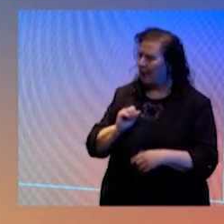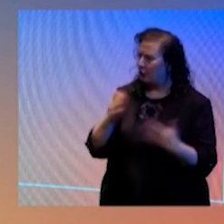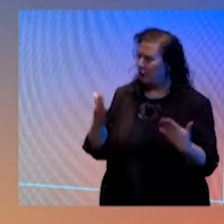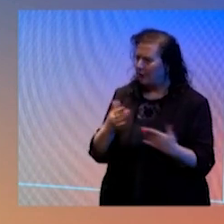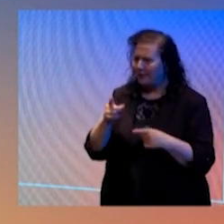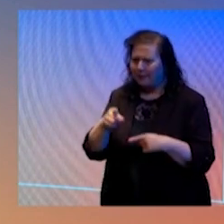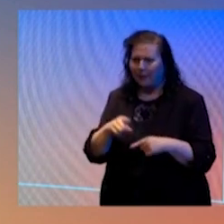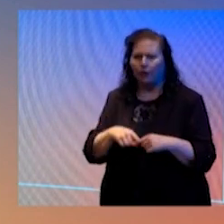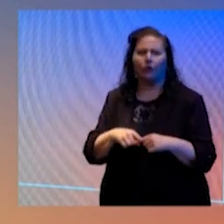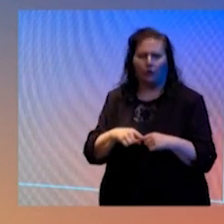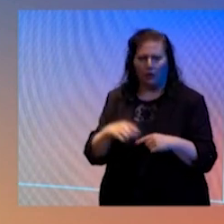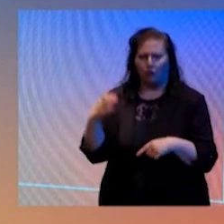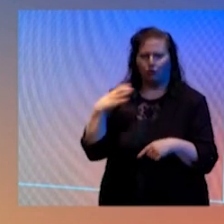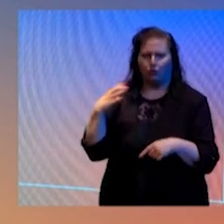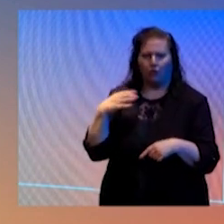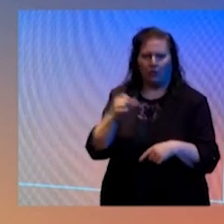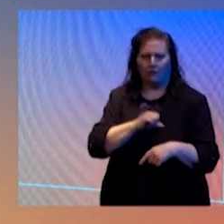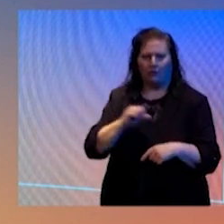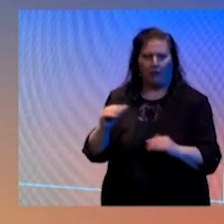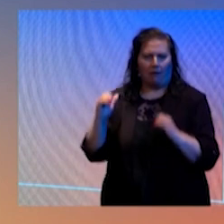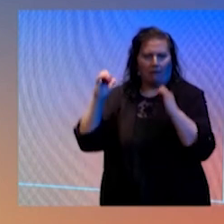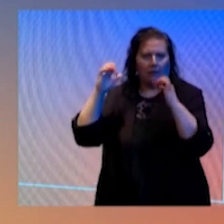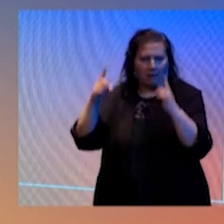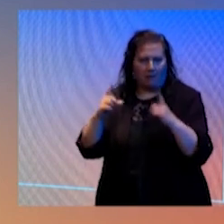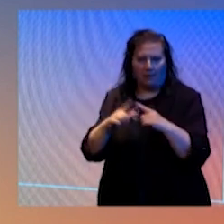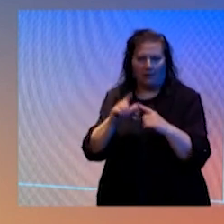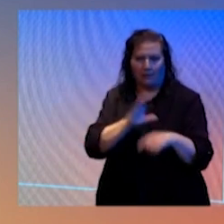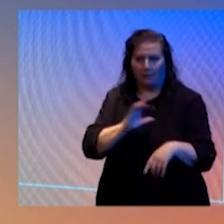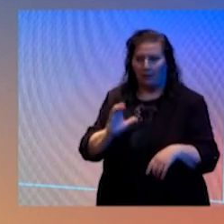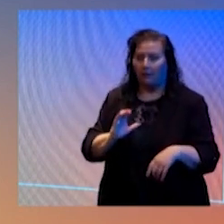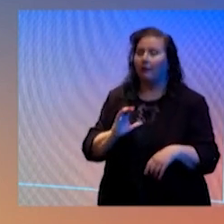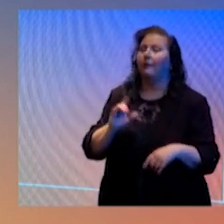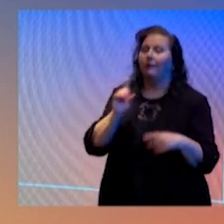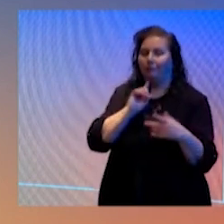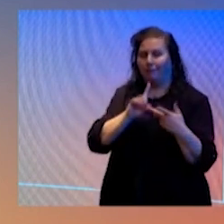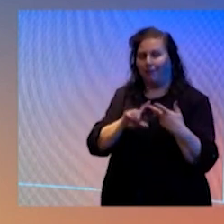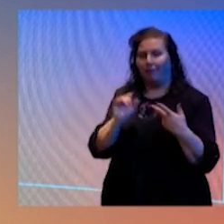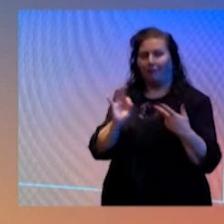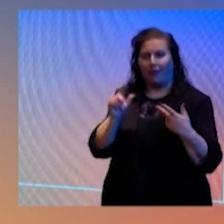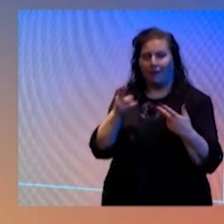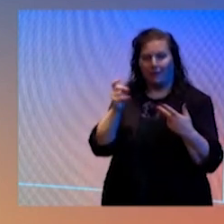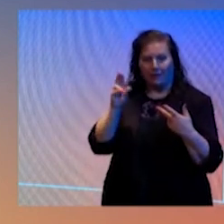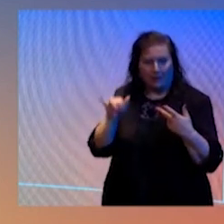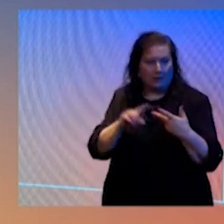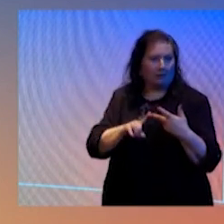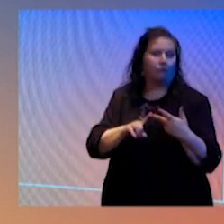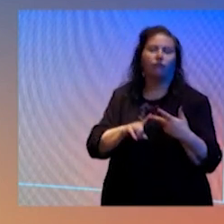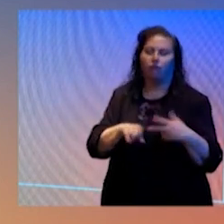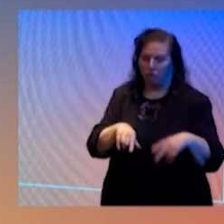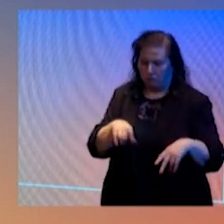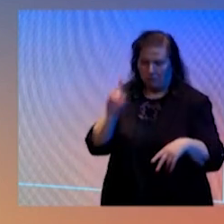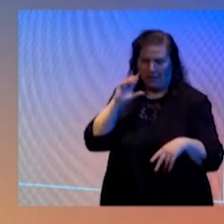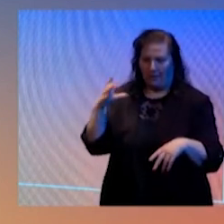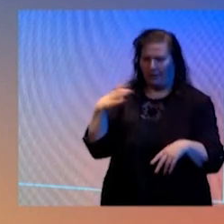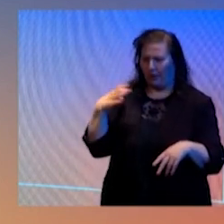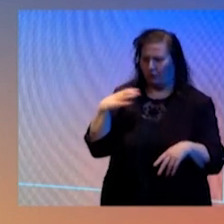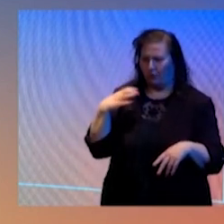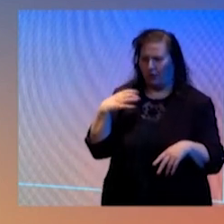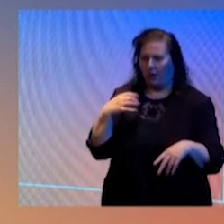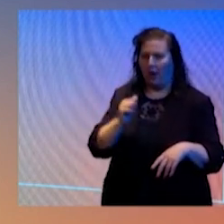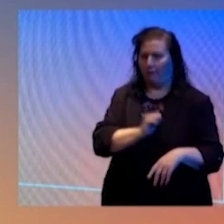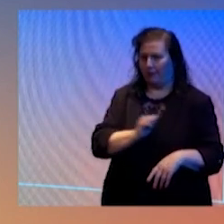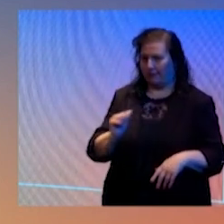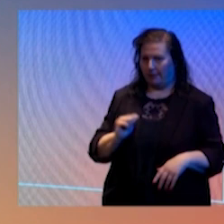the chair of the Senate Higher Ed Committee. Assembly Member Pat Fahey, Assembly Member Fahey, chair of the Assembly Higher Ed